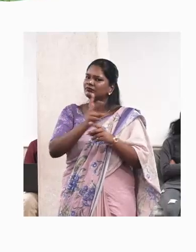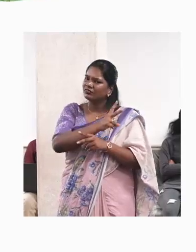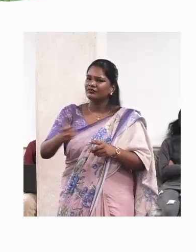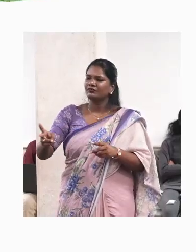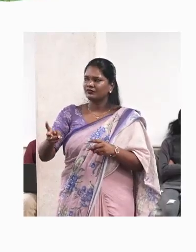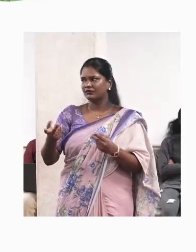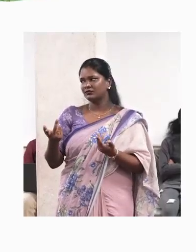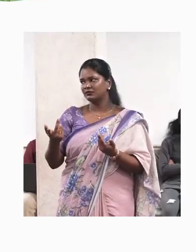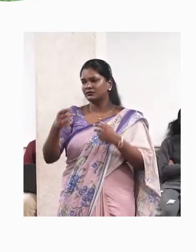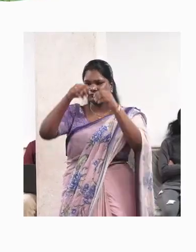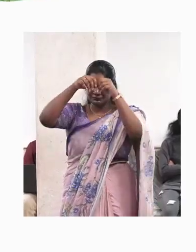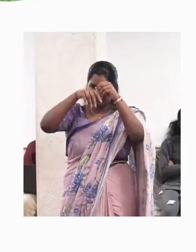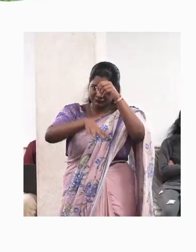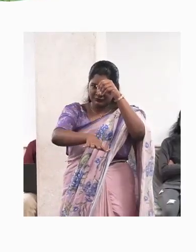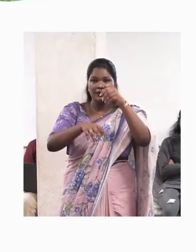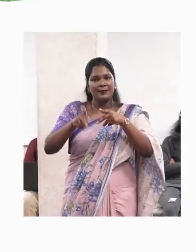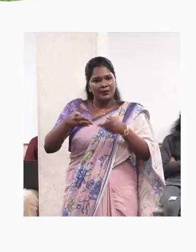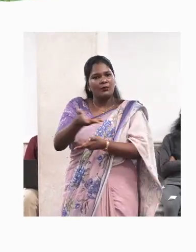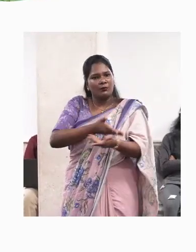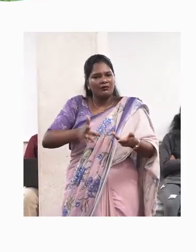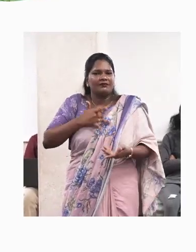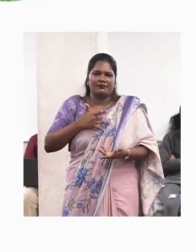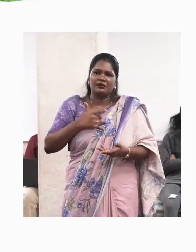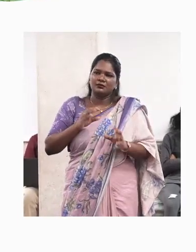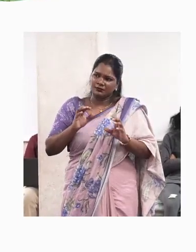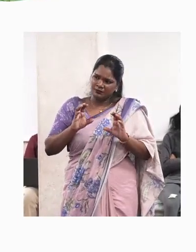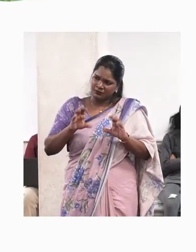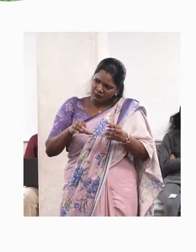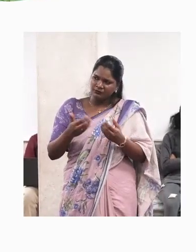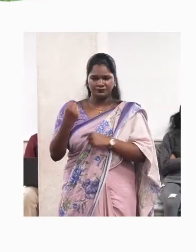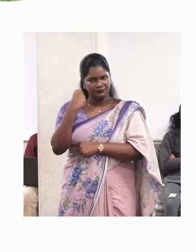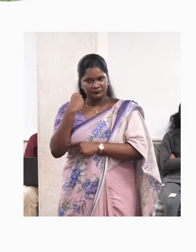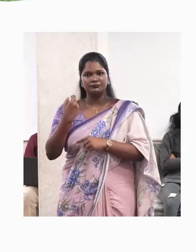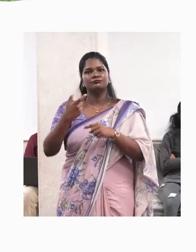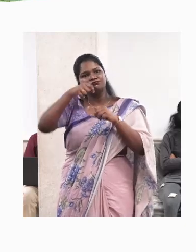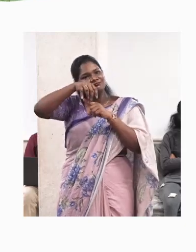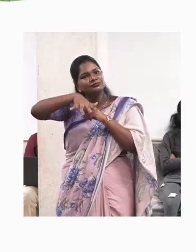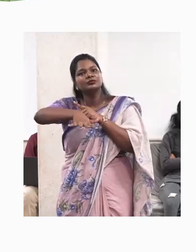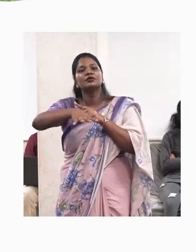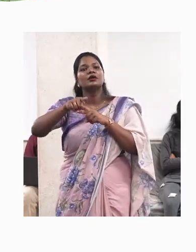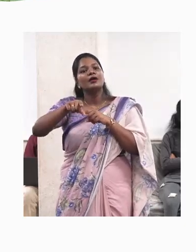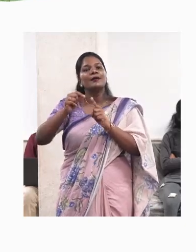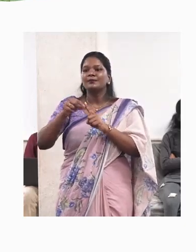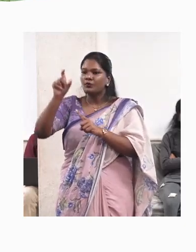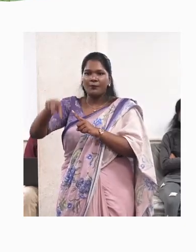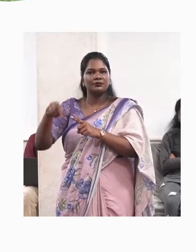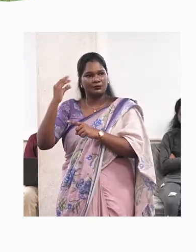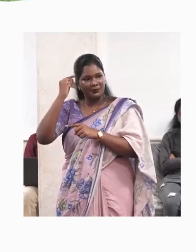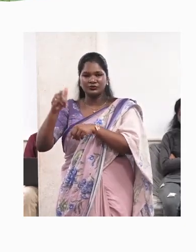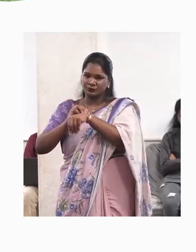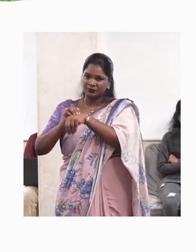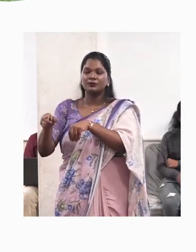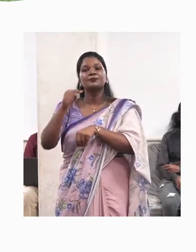that clients can feel, right? And there is a certain power dynamic between the therapist and the client, such that